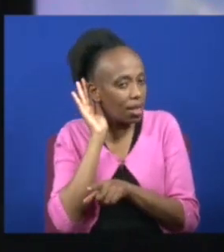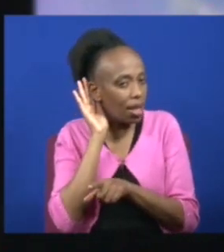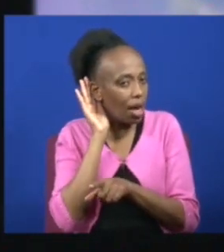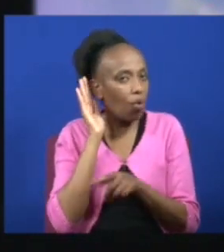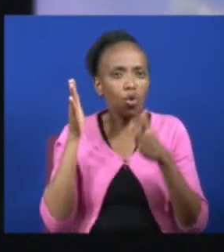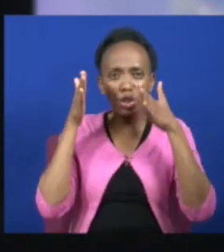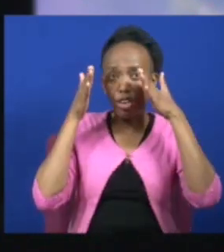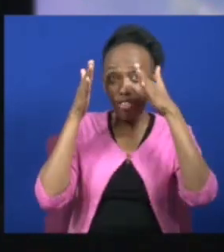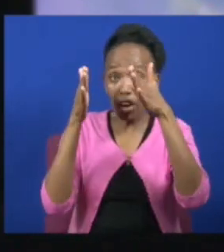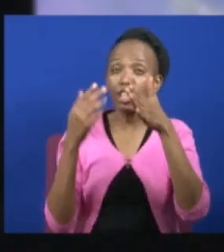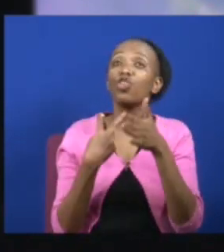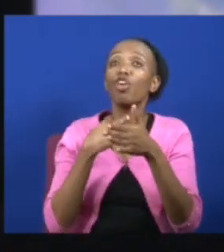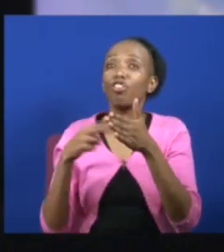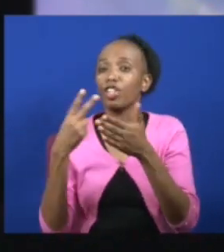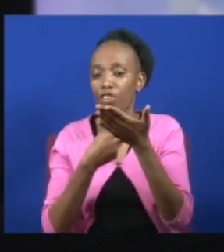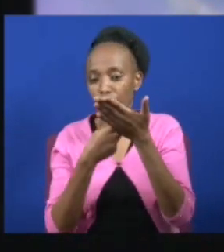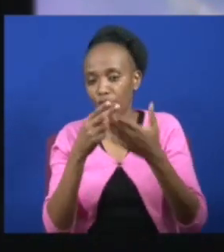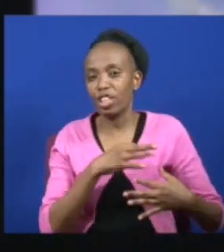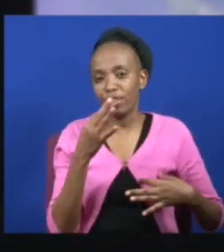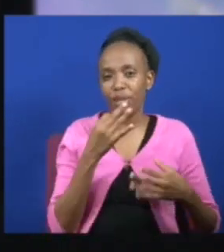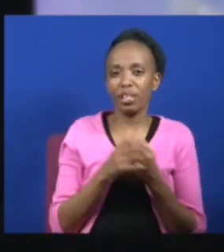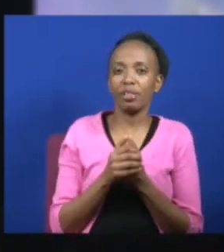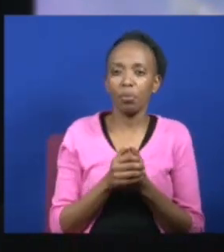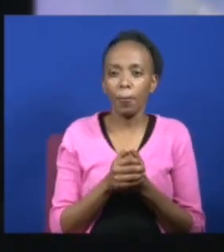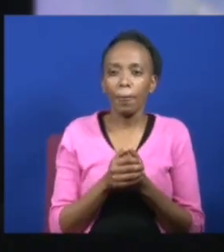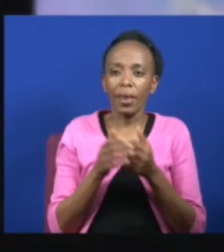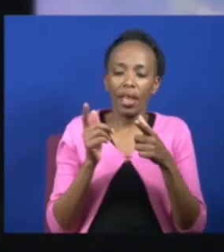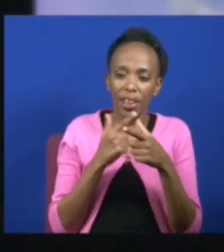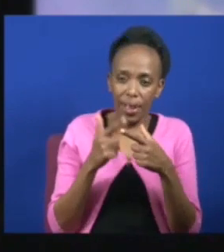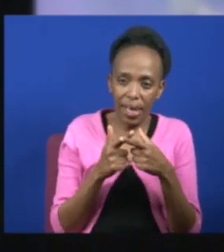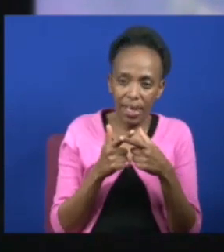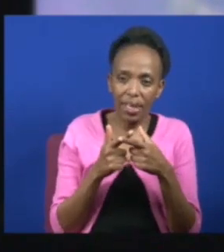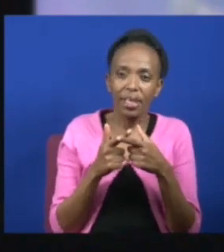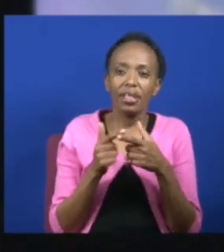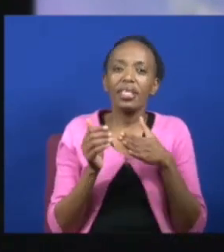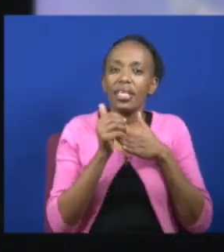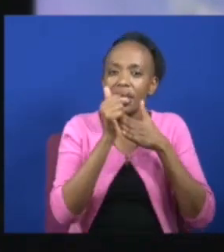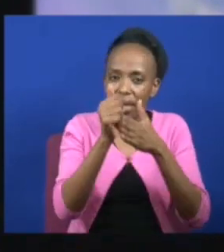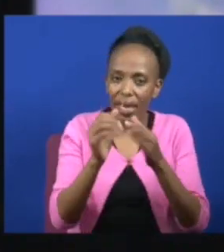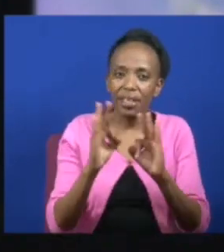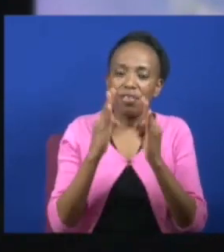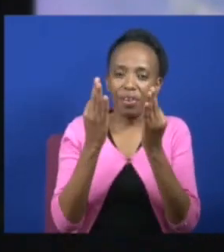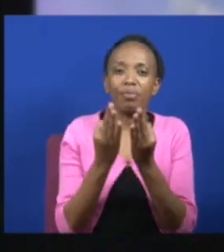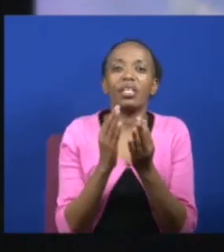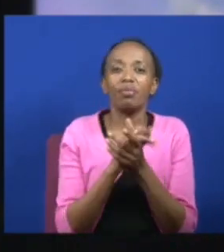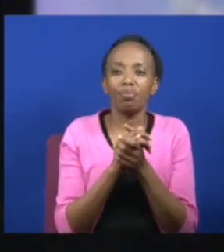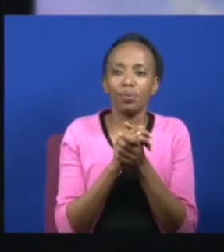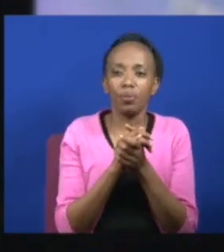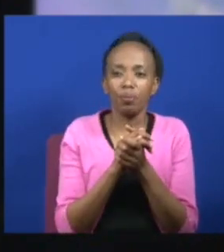was tuned to the voice of the Holy Spirit. And then he led his family.